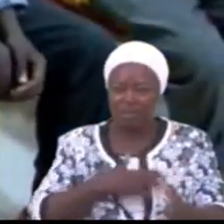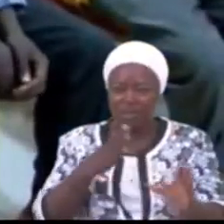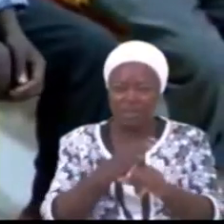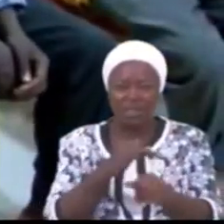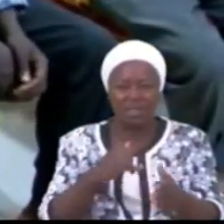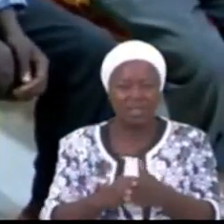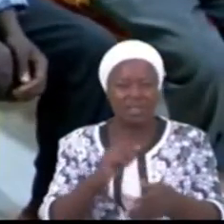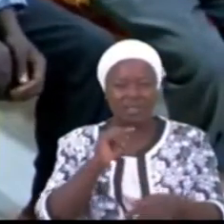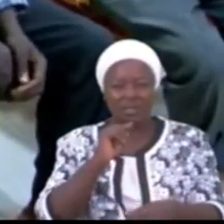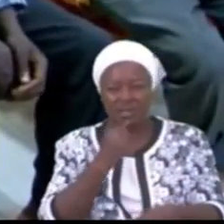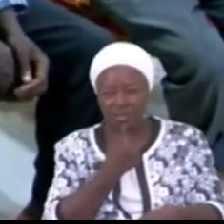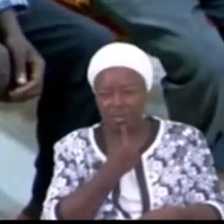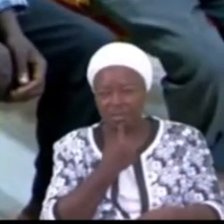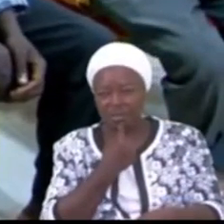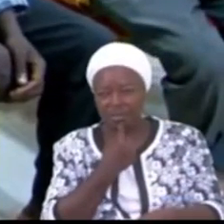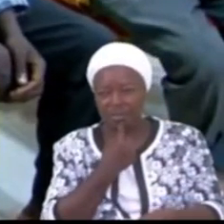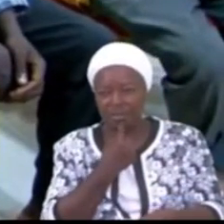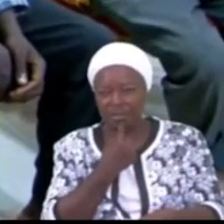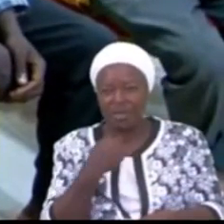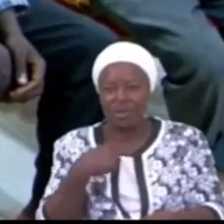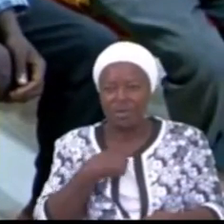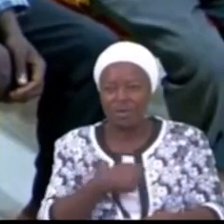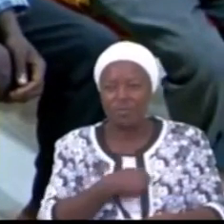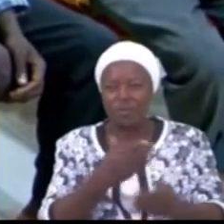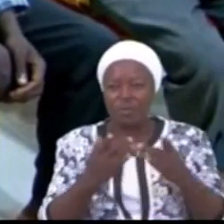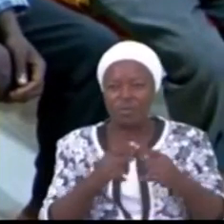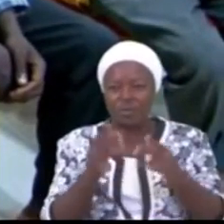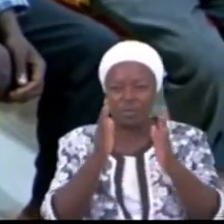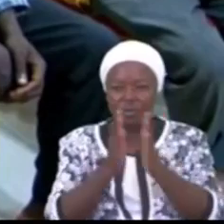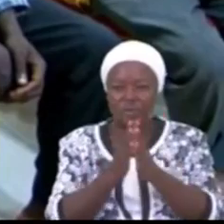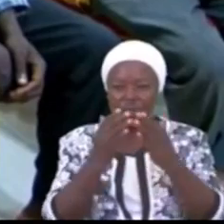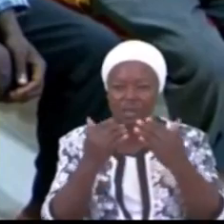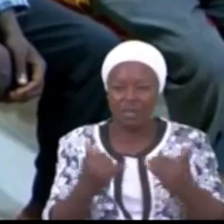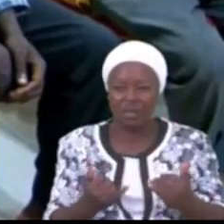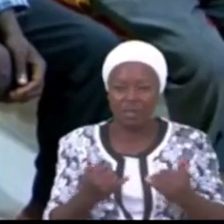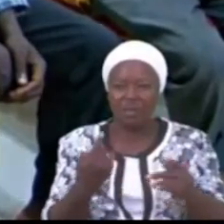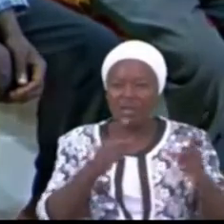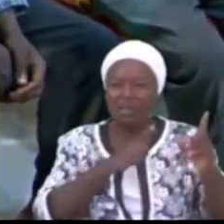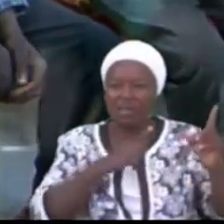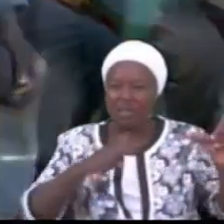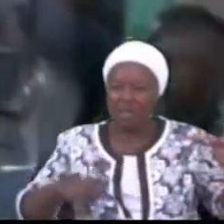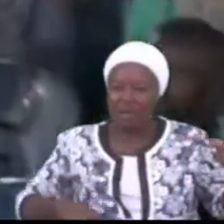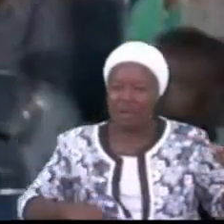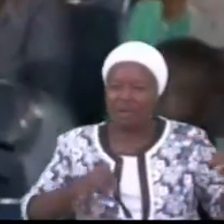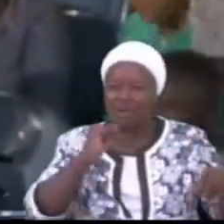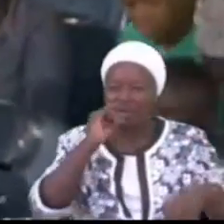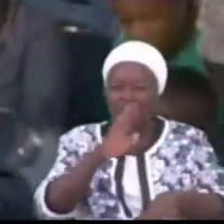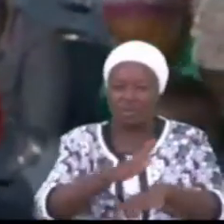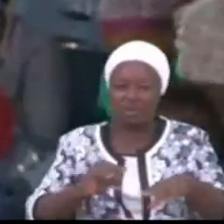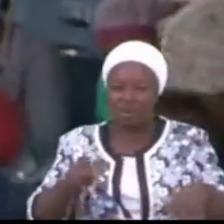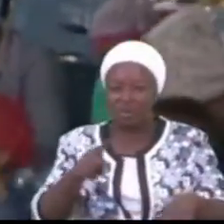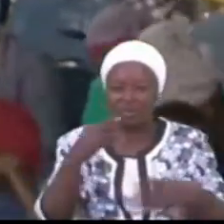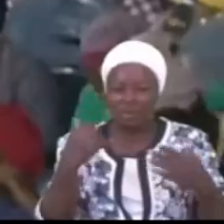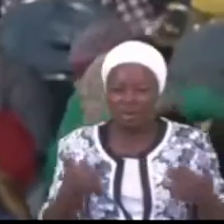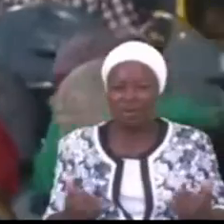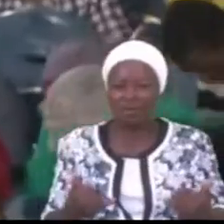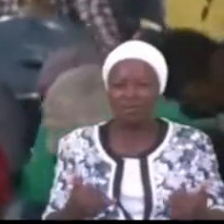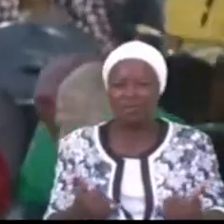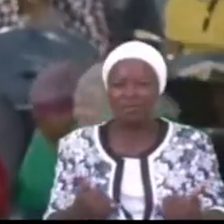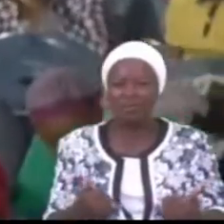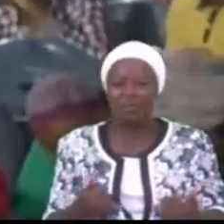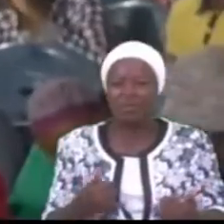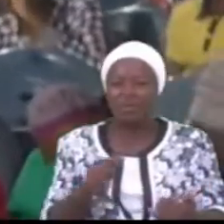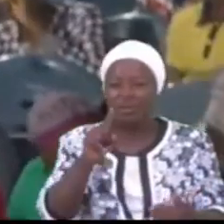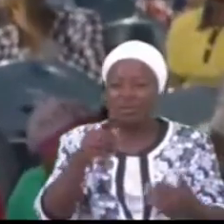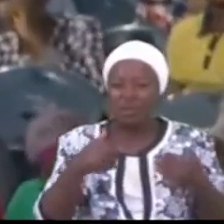bowed and eyes closed. The Lord is calling you now. You have to